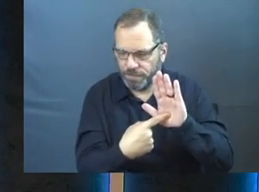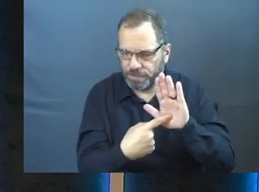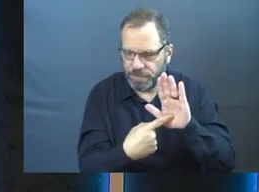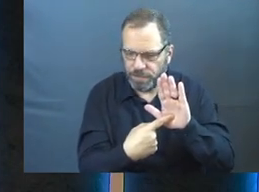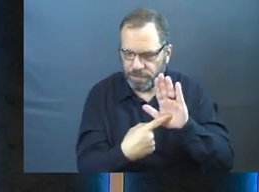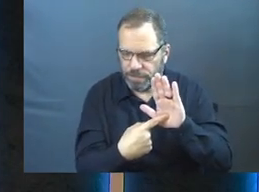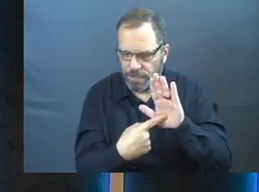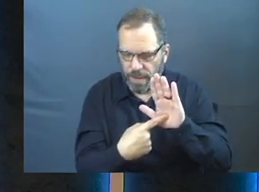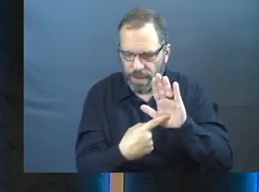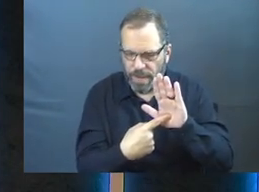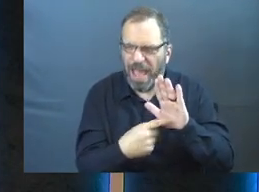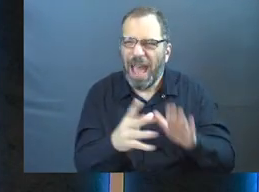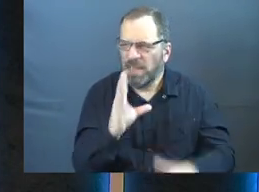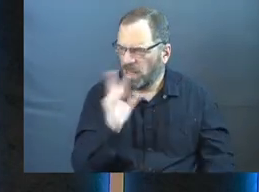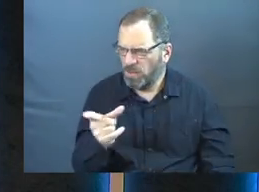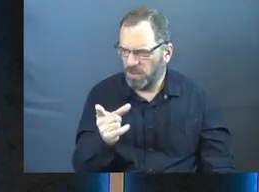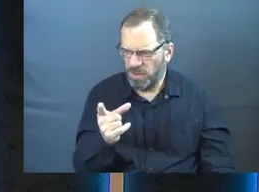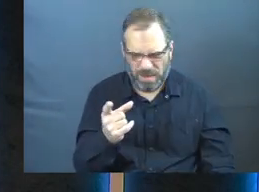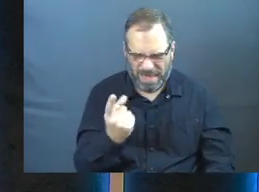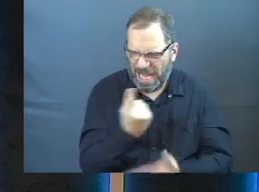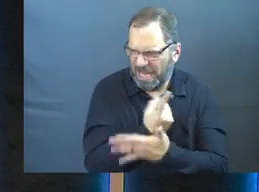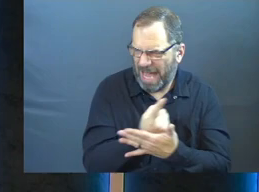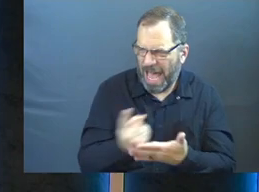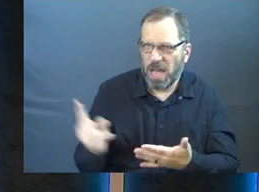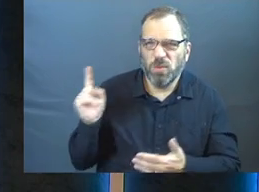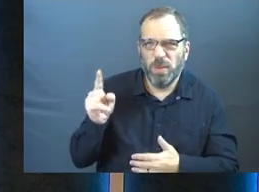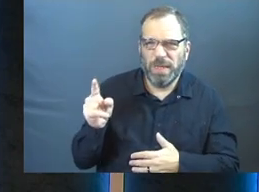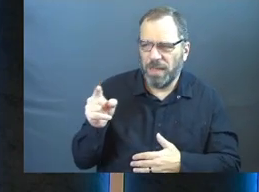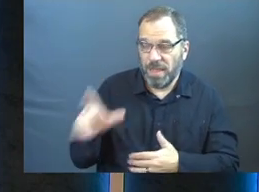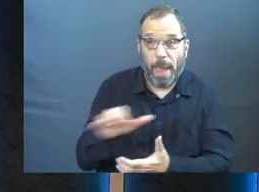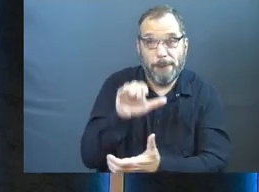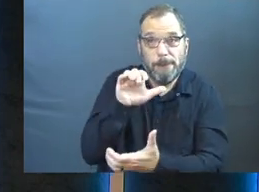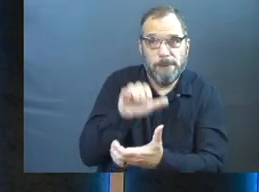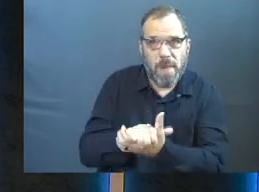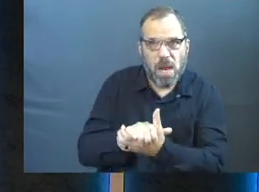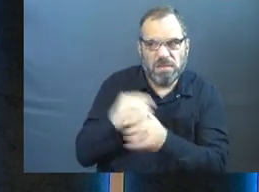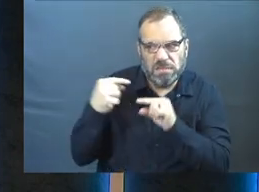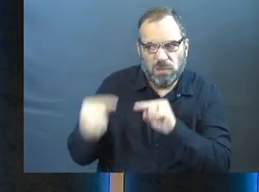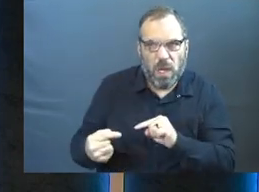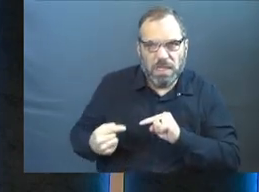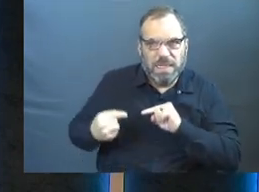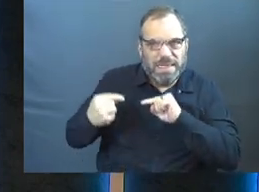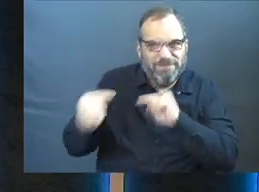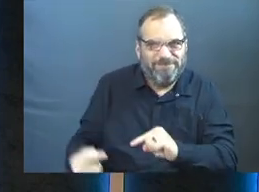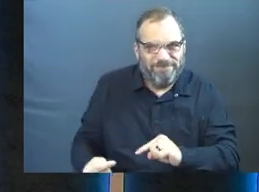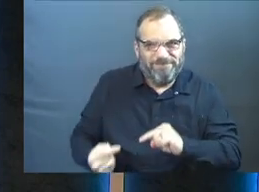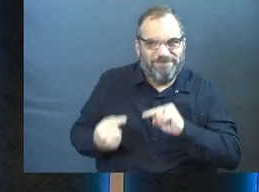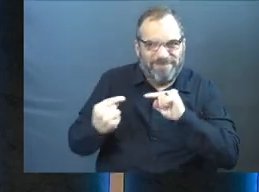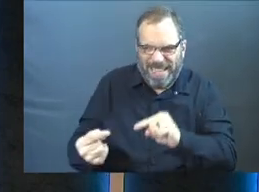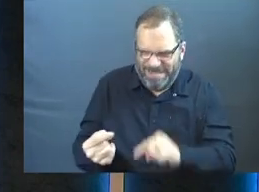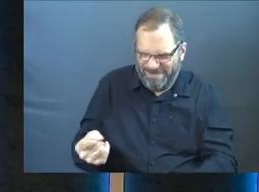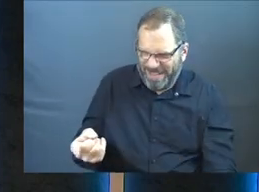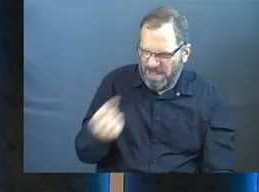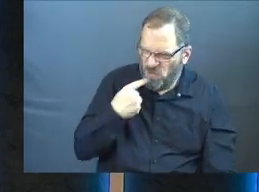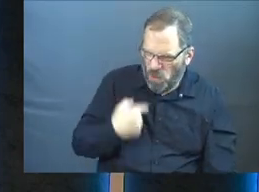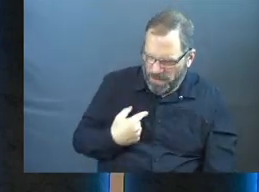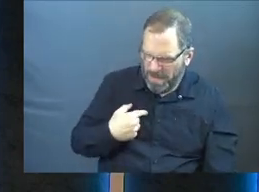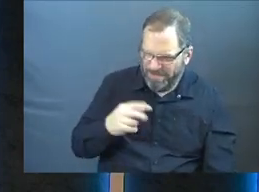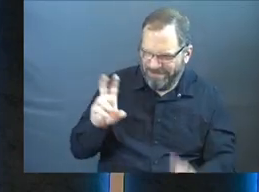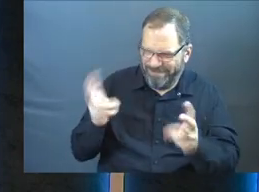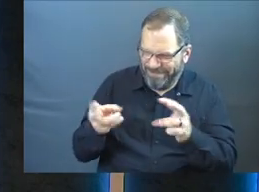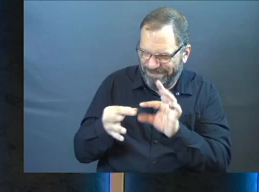I was talking to somebody, it was actually even just last week, and their marriage was struggling, and they just said this thing to me,